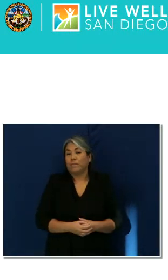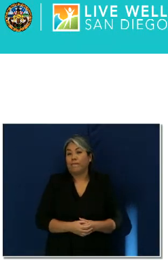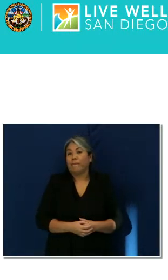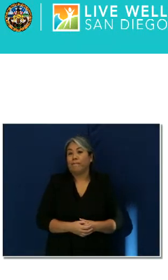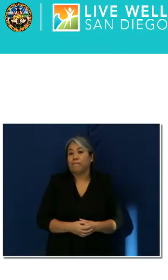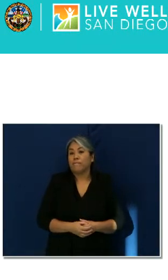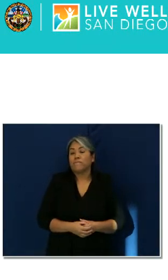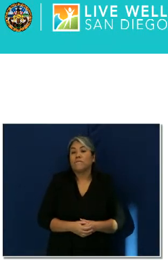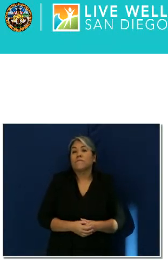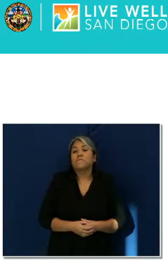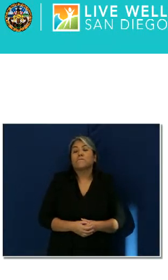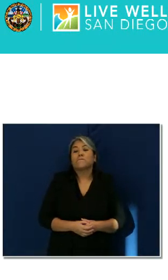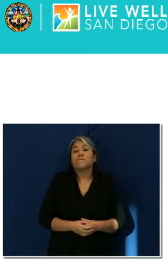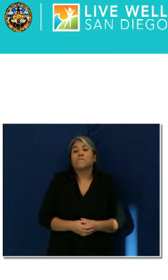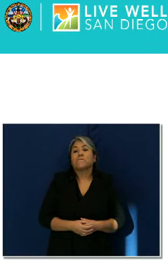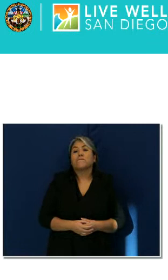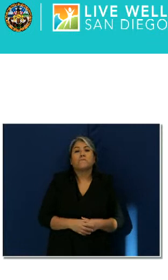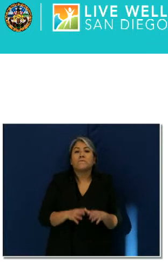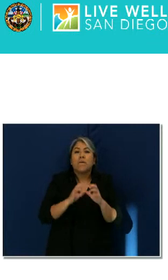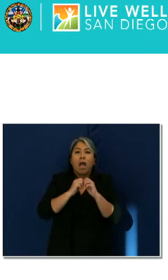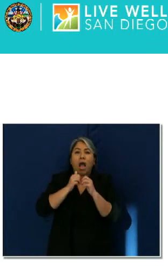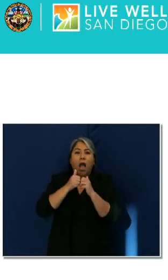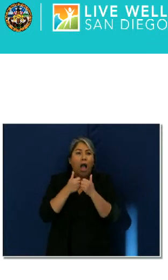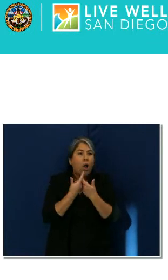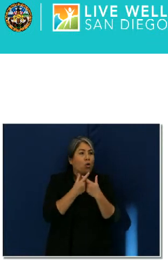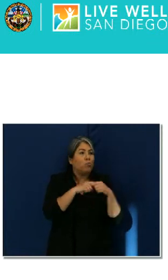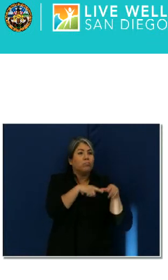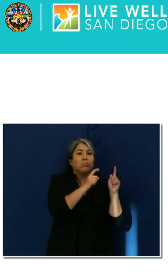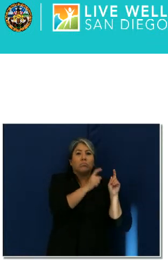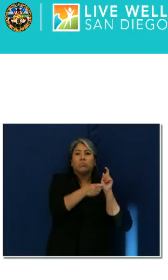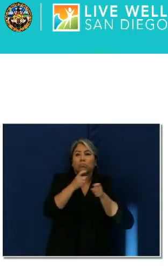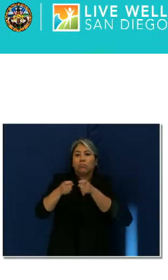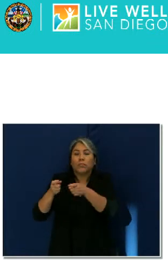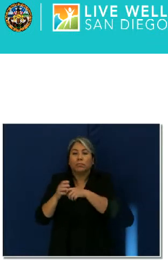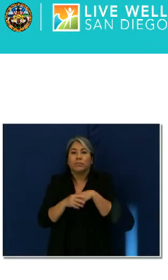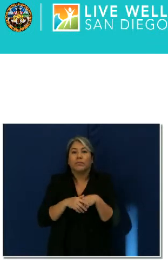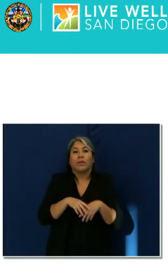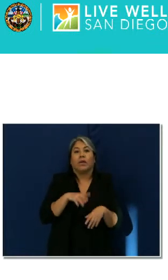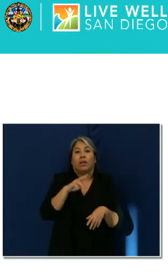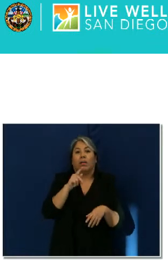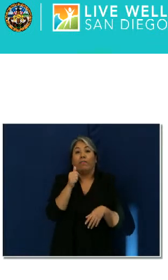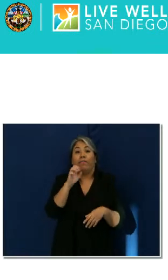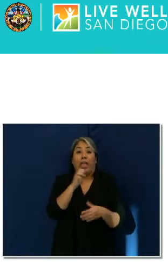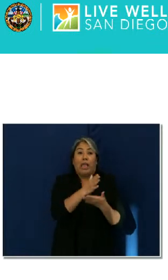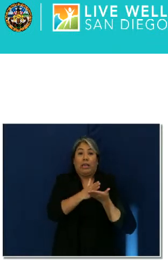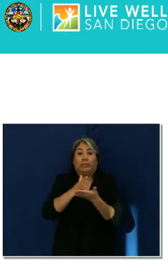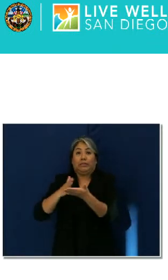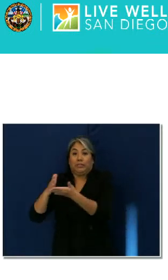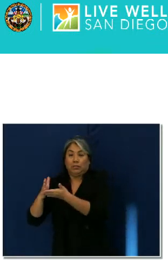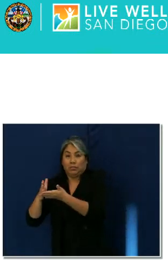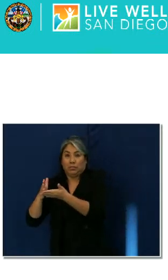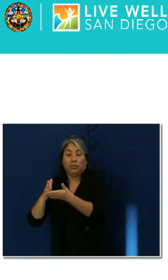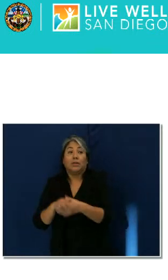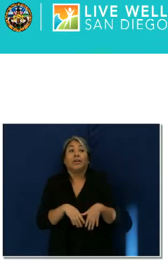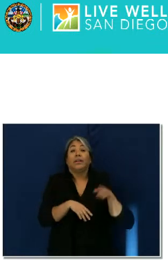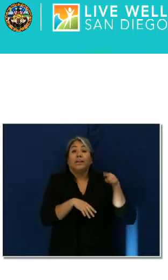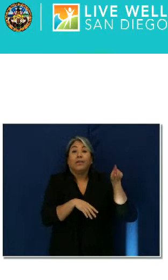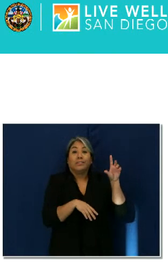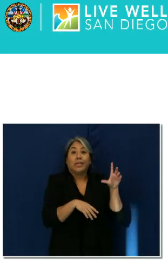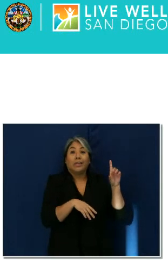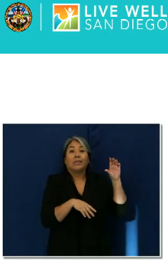How vaccine will go to different groups is by phases, which were determined by the